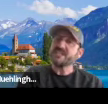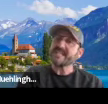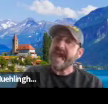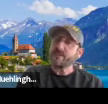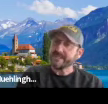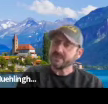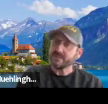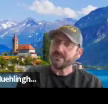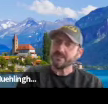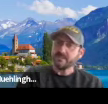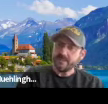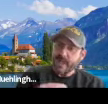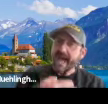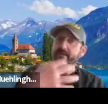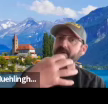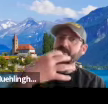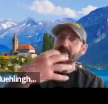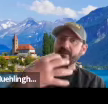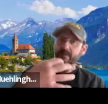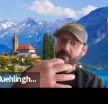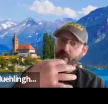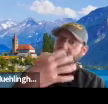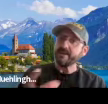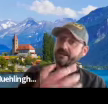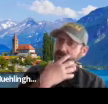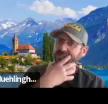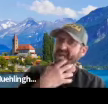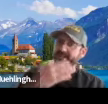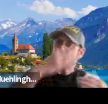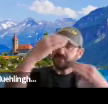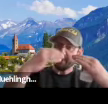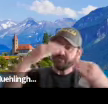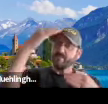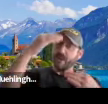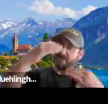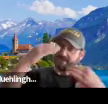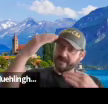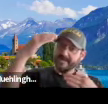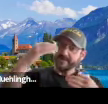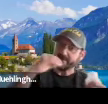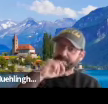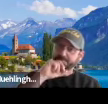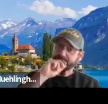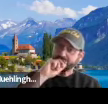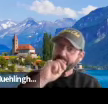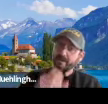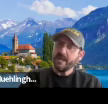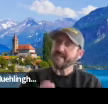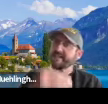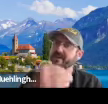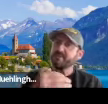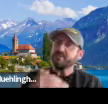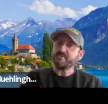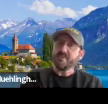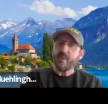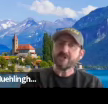we reestablish that polarity, that difference between positive and negative. And